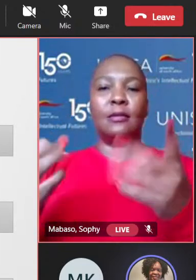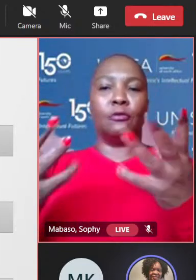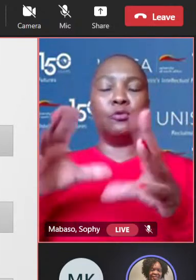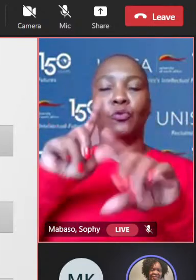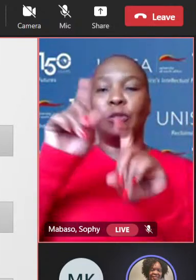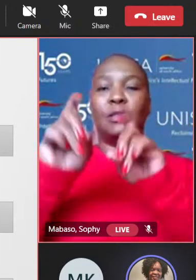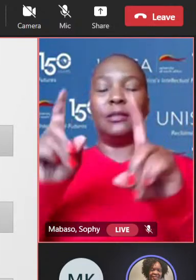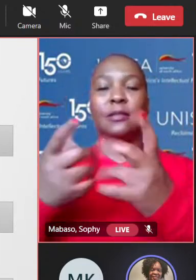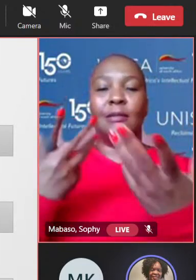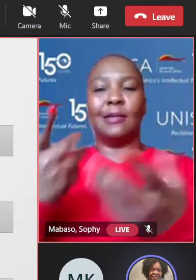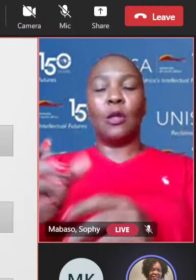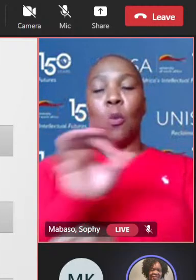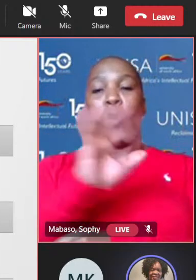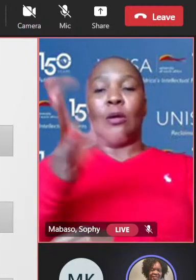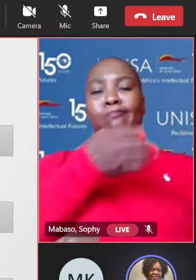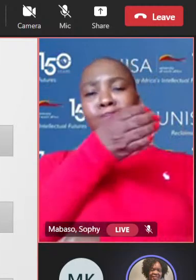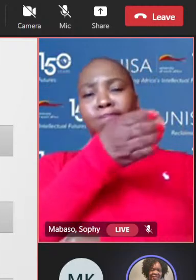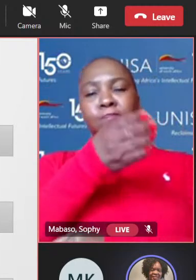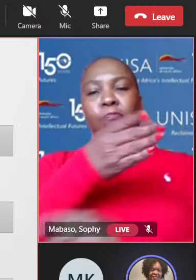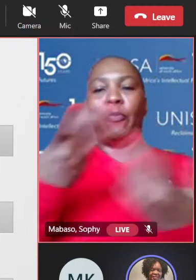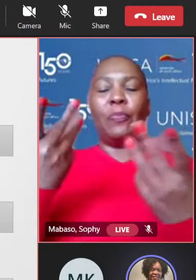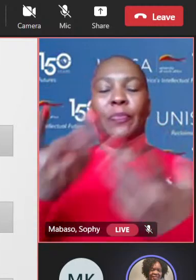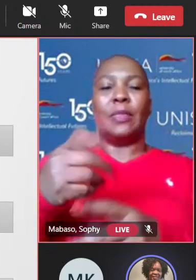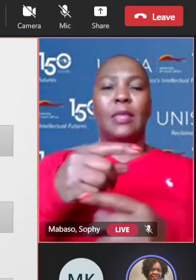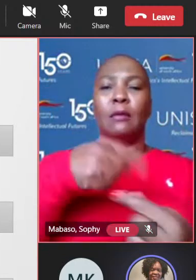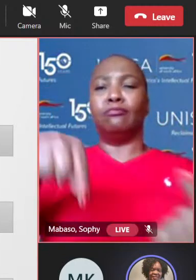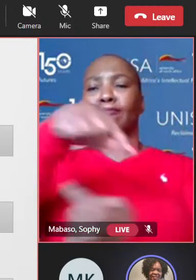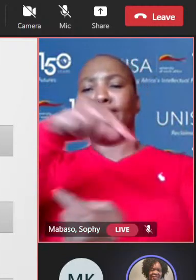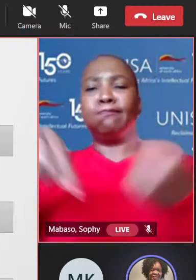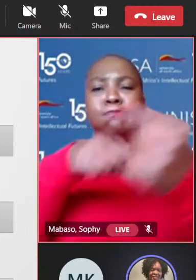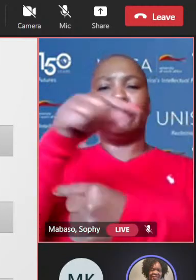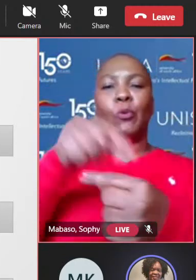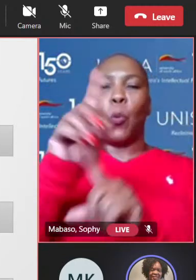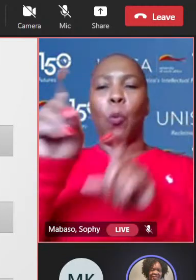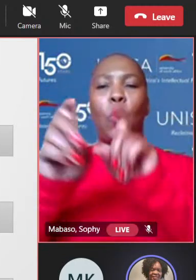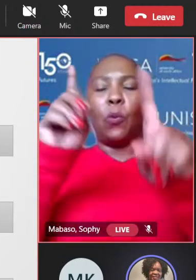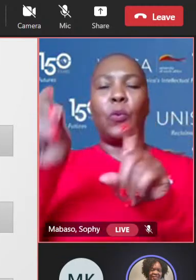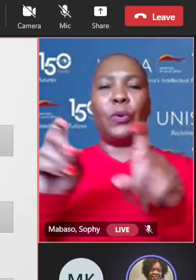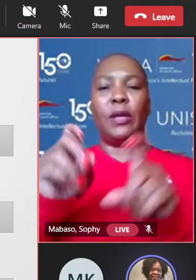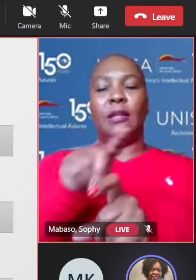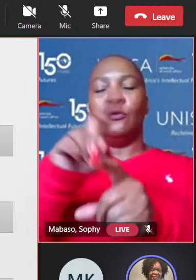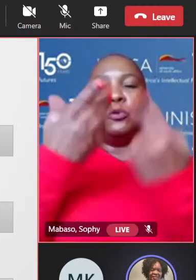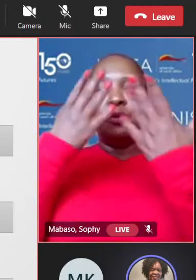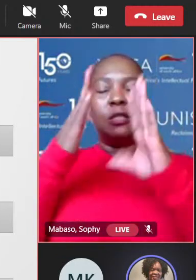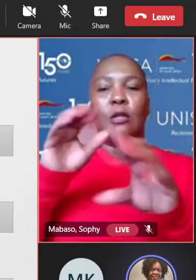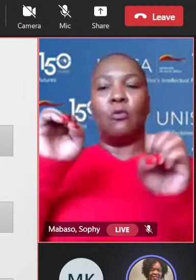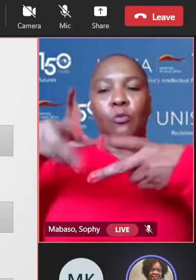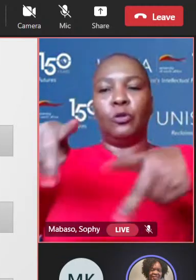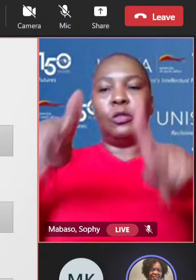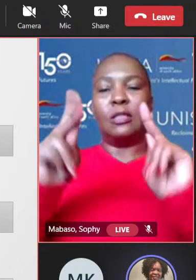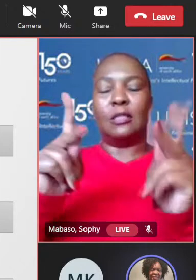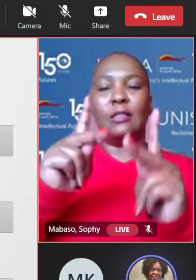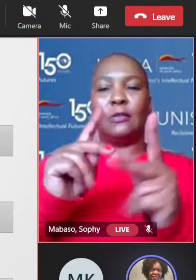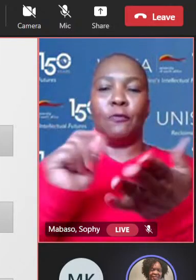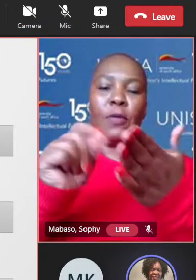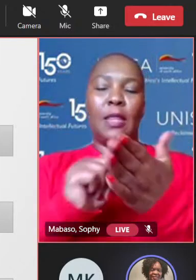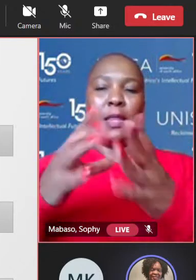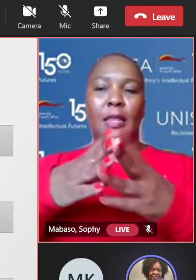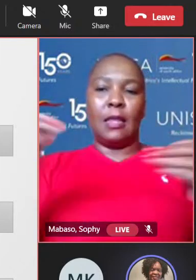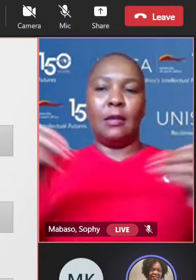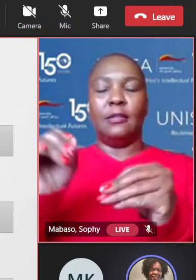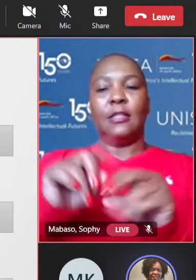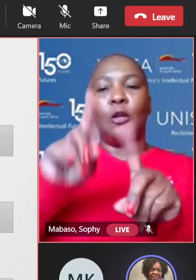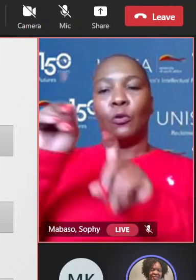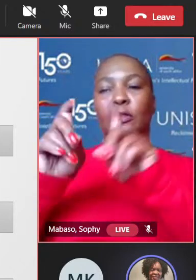that once you are there, it's randomized questions and students have an opportunity to complete the questions